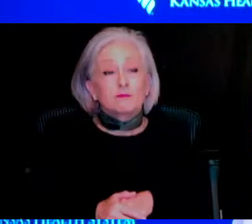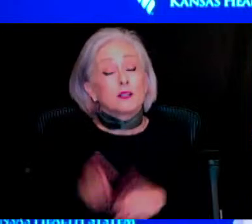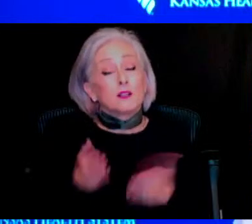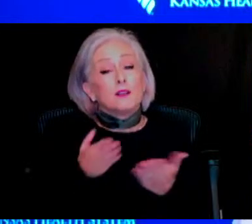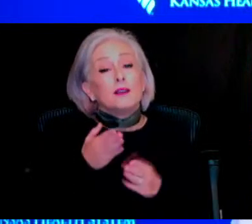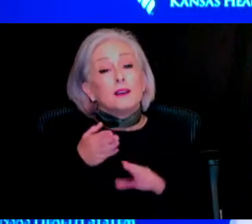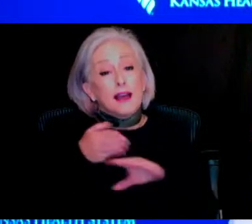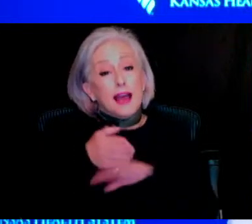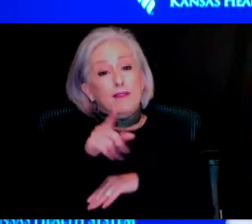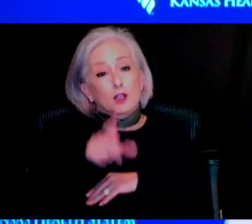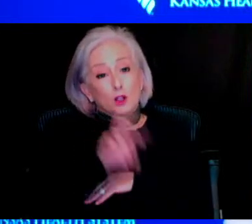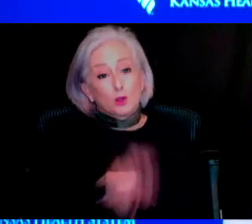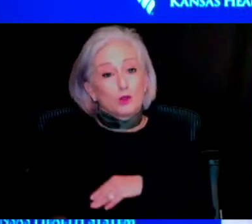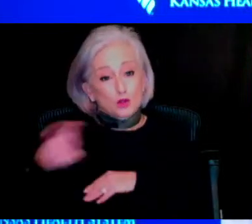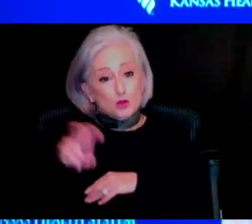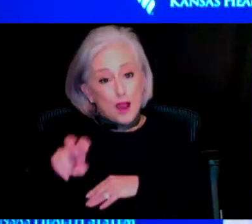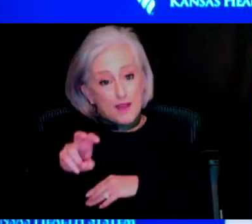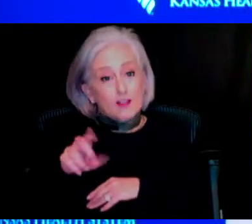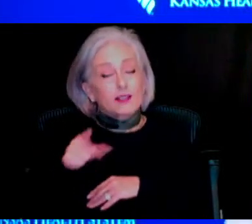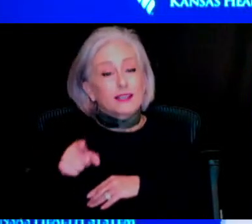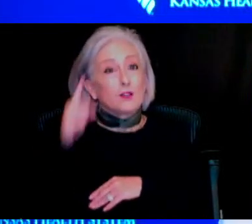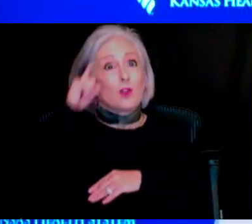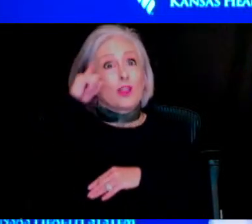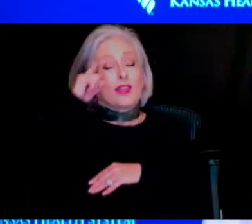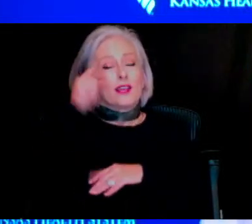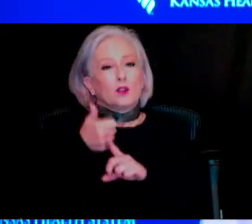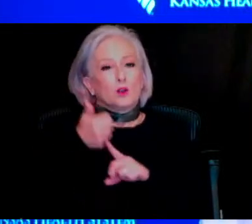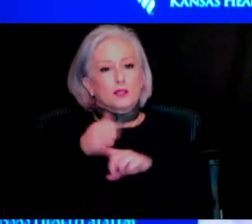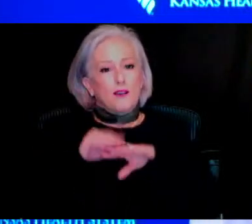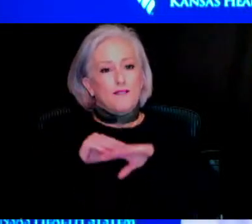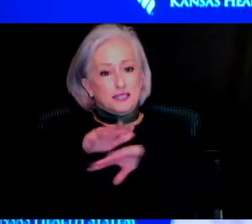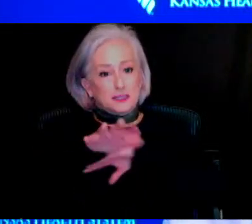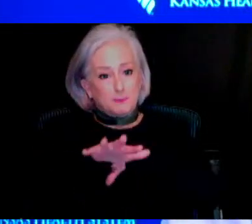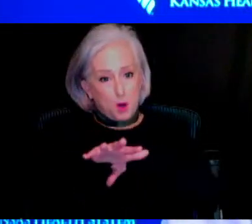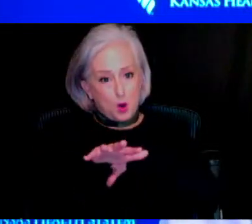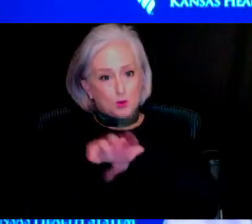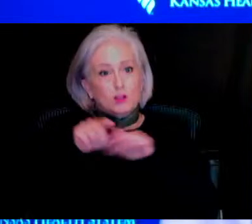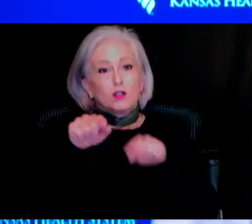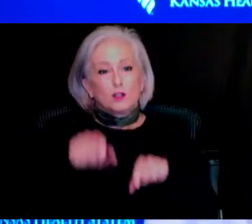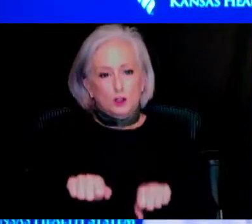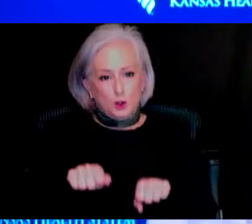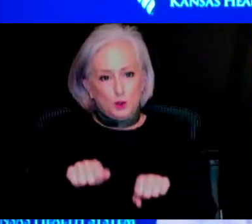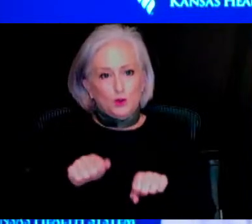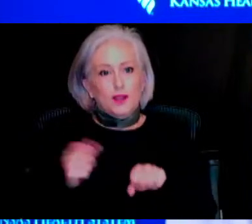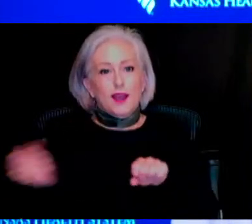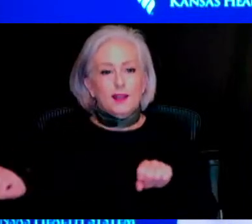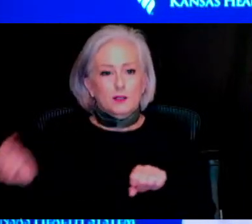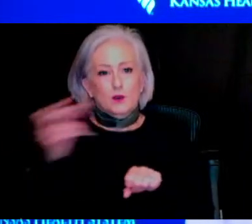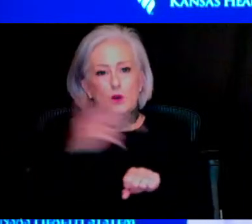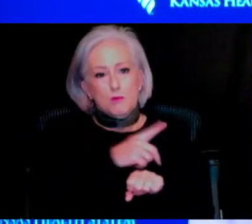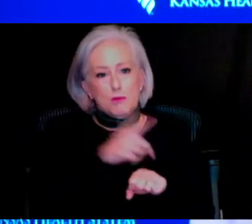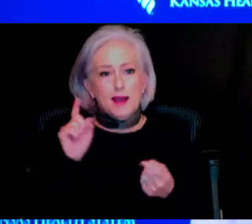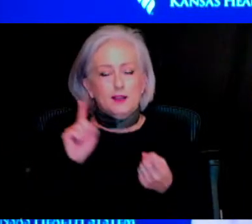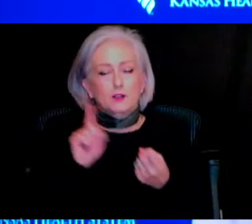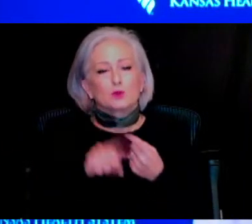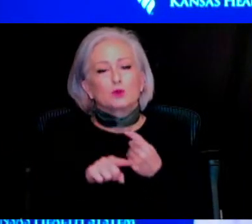at this, if you think you have exposure, I think you can kind of go back to what the